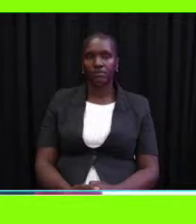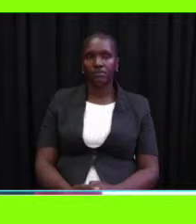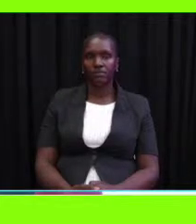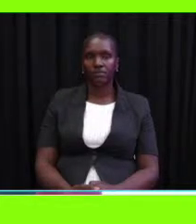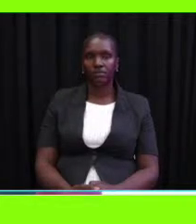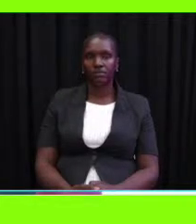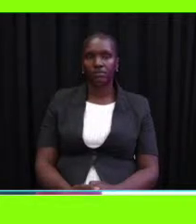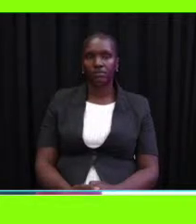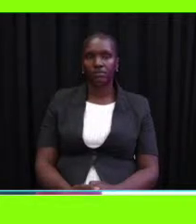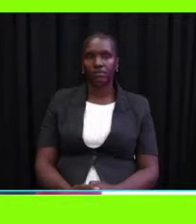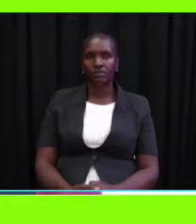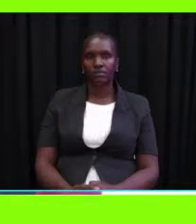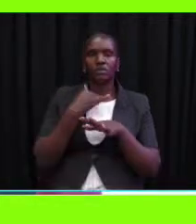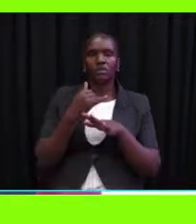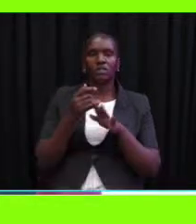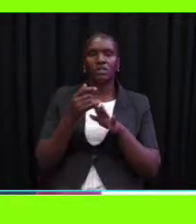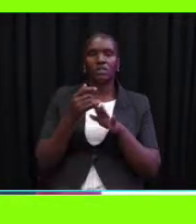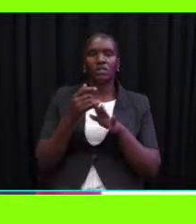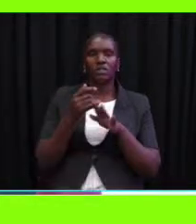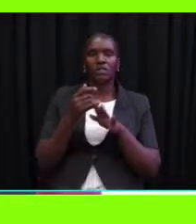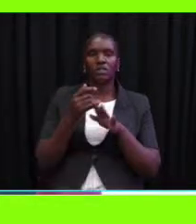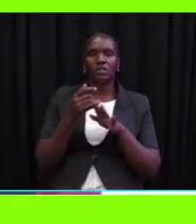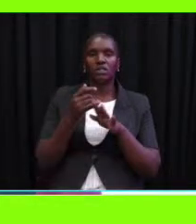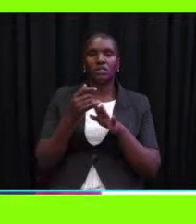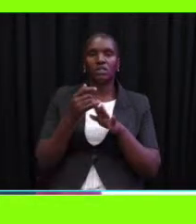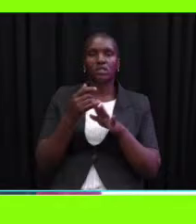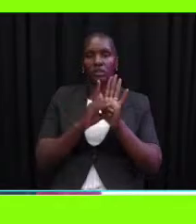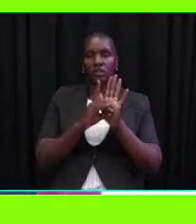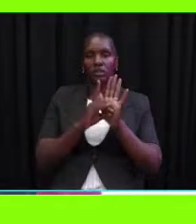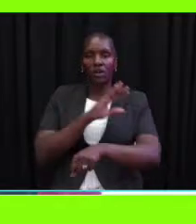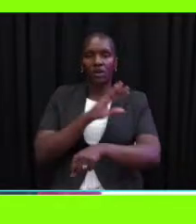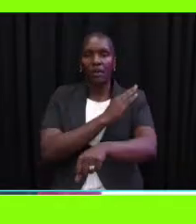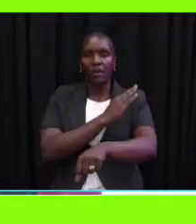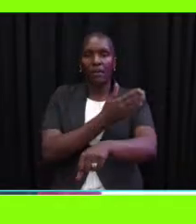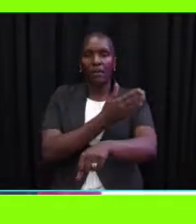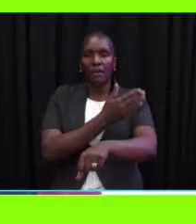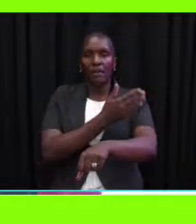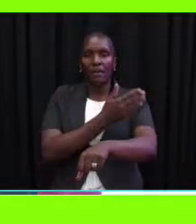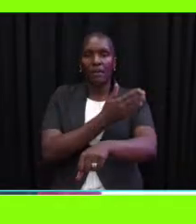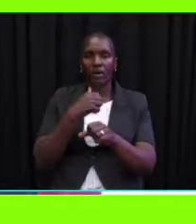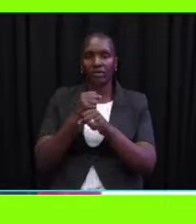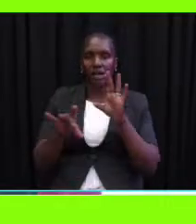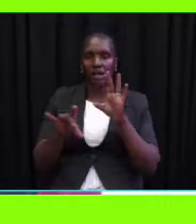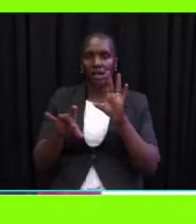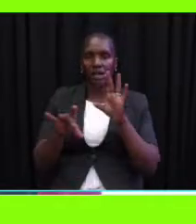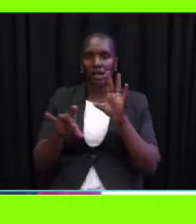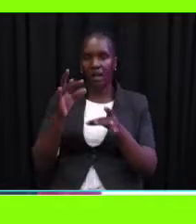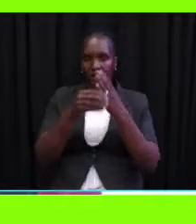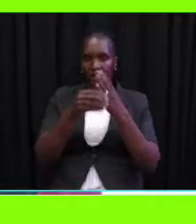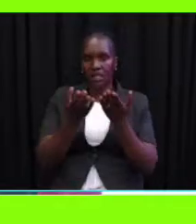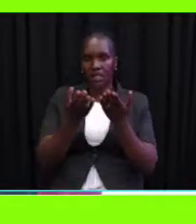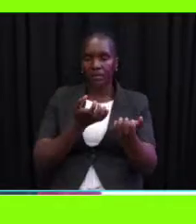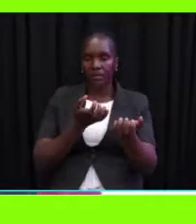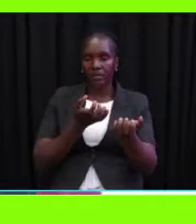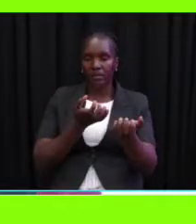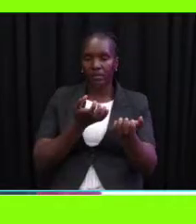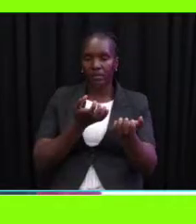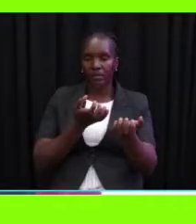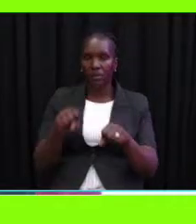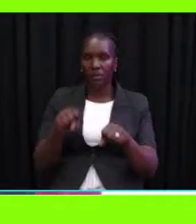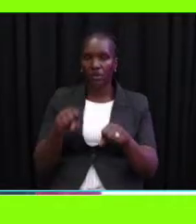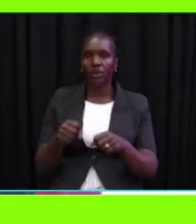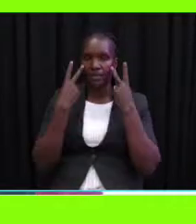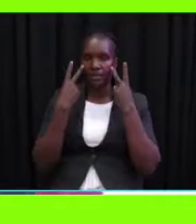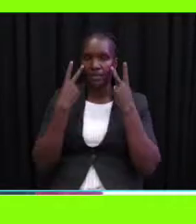I just wanted to illustrate in terms of the capacity and the cost. So we've done some analysis inside the business. So as you can